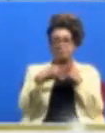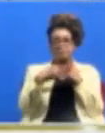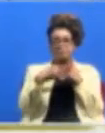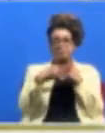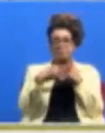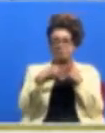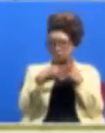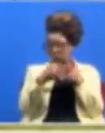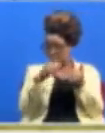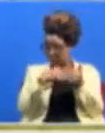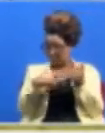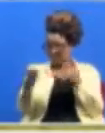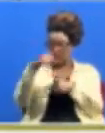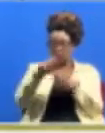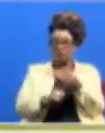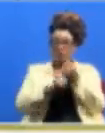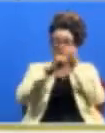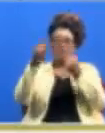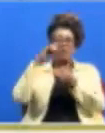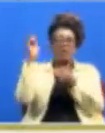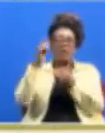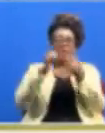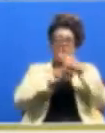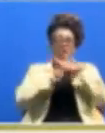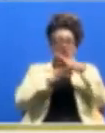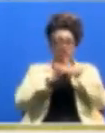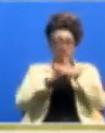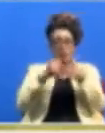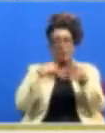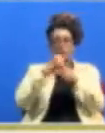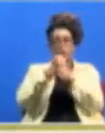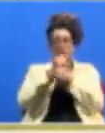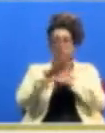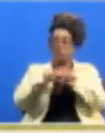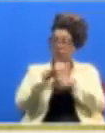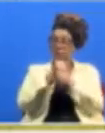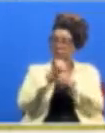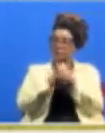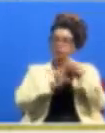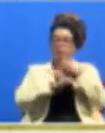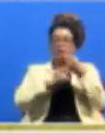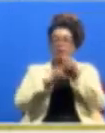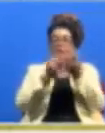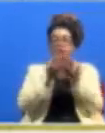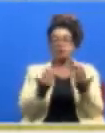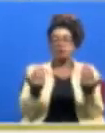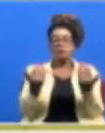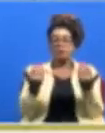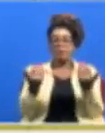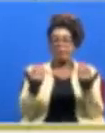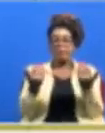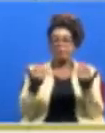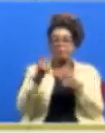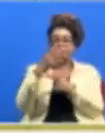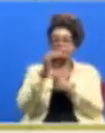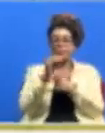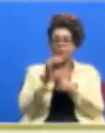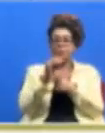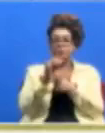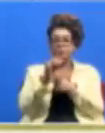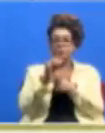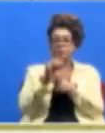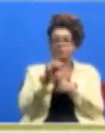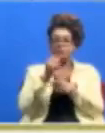We've come to support Kenya Educational Foundation. They are doing a good job sponsoring children. So I played last